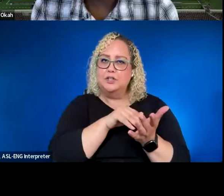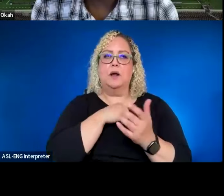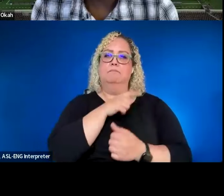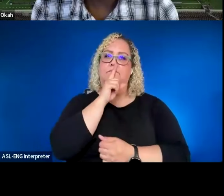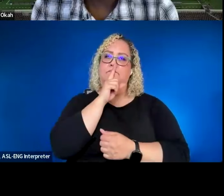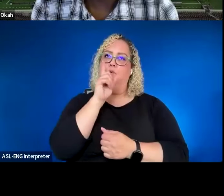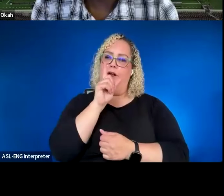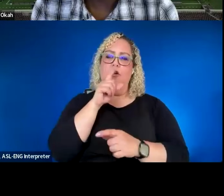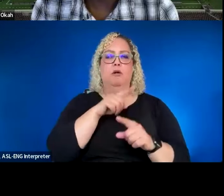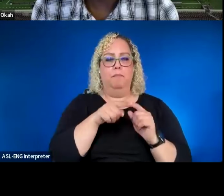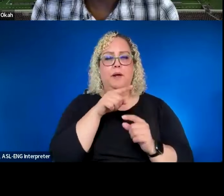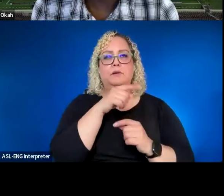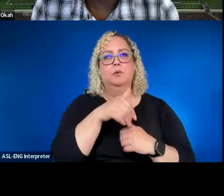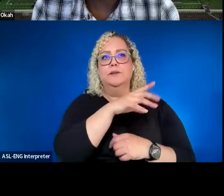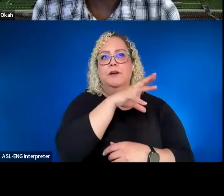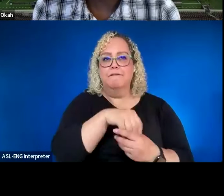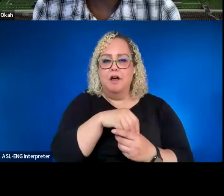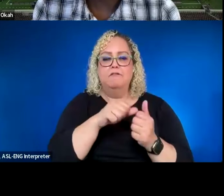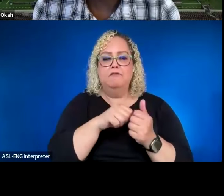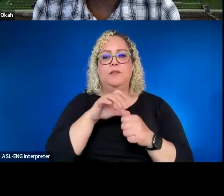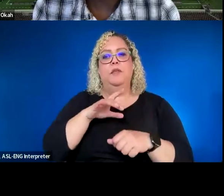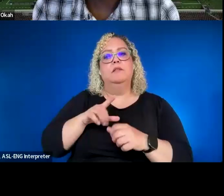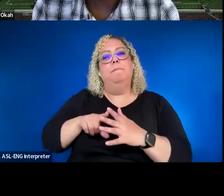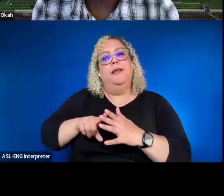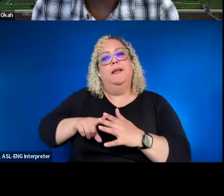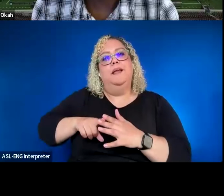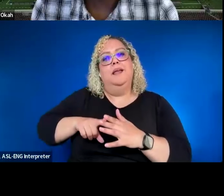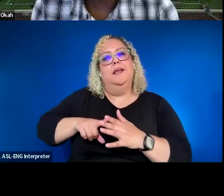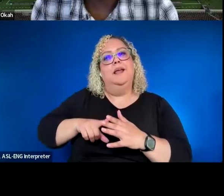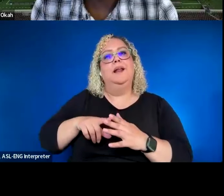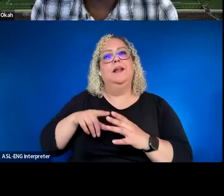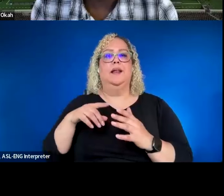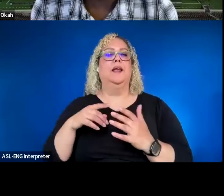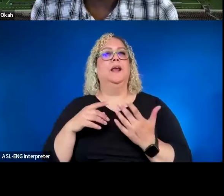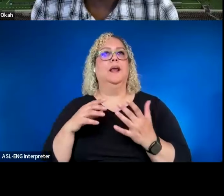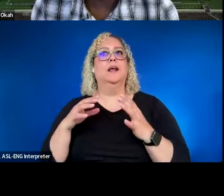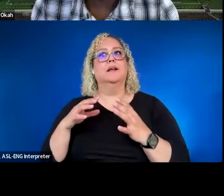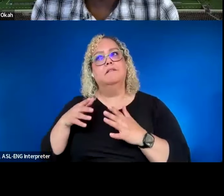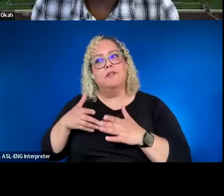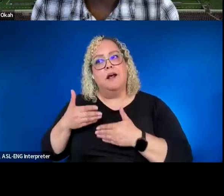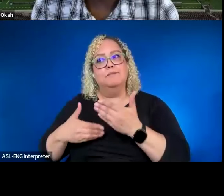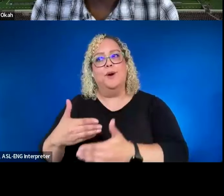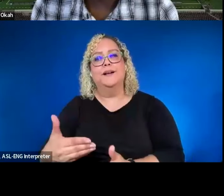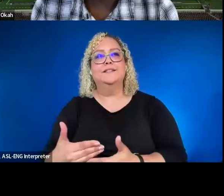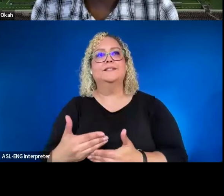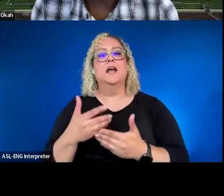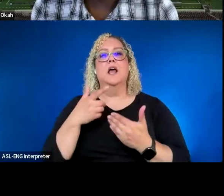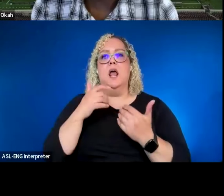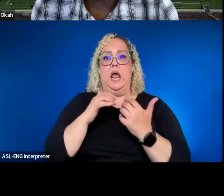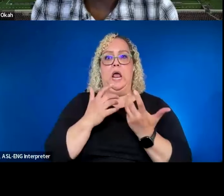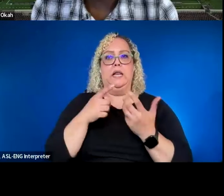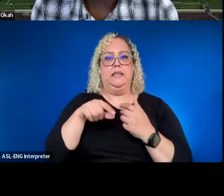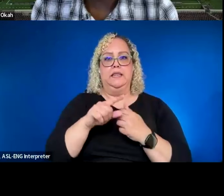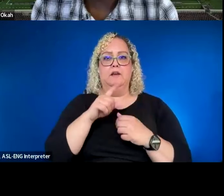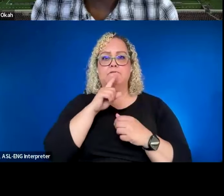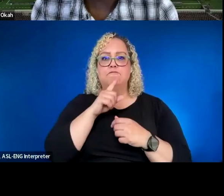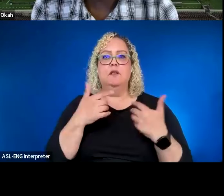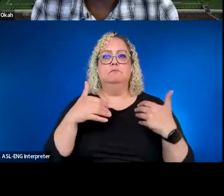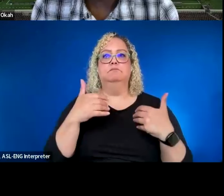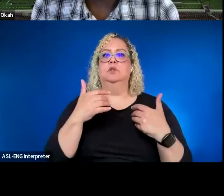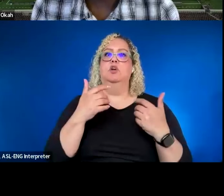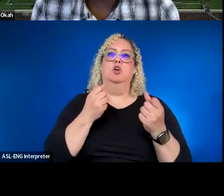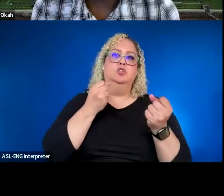huge impact on how to support community engaged researchers and not penalize them in the ways that you were just talking about. So I